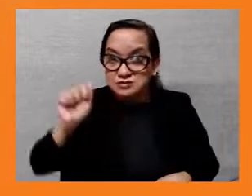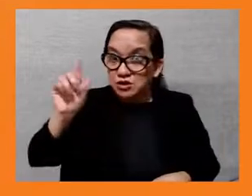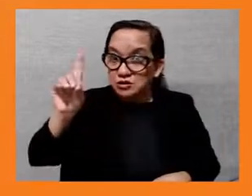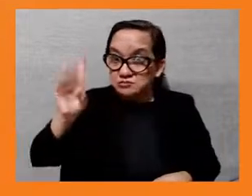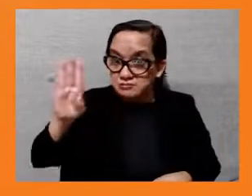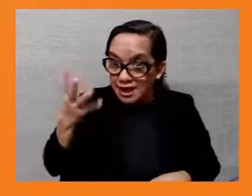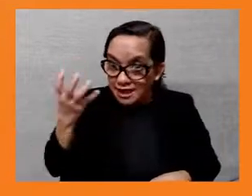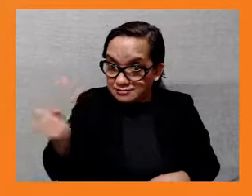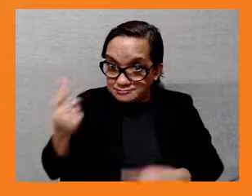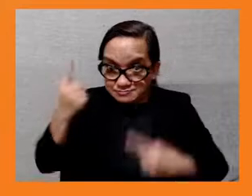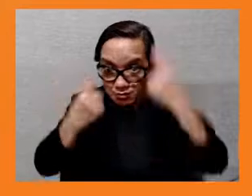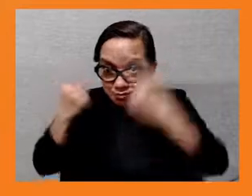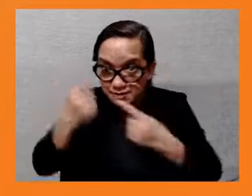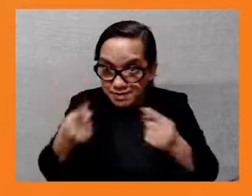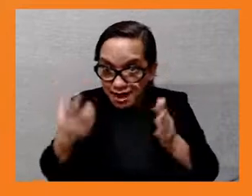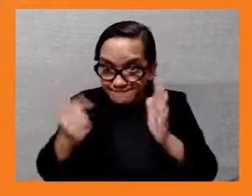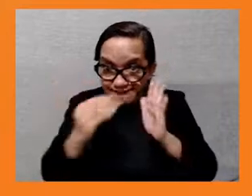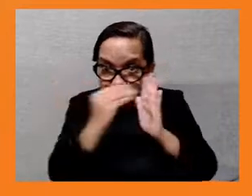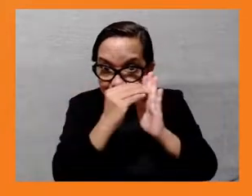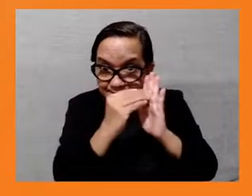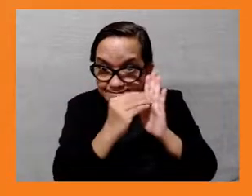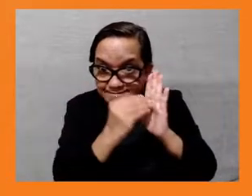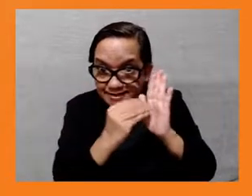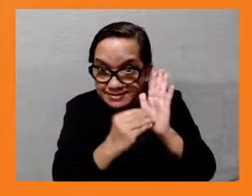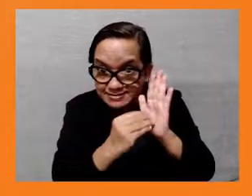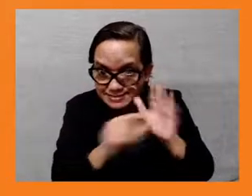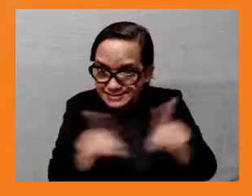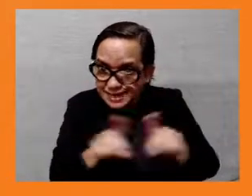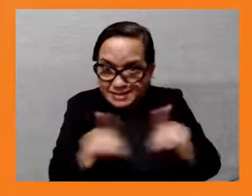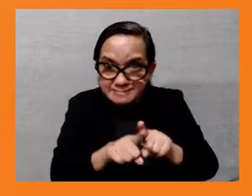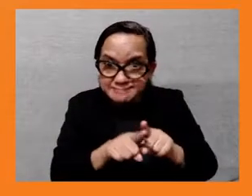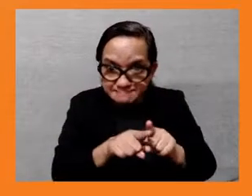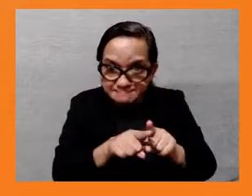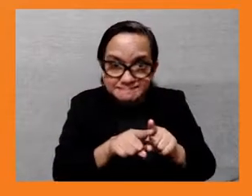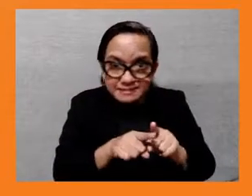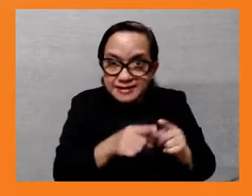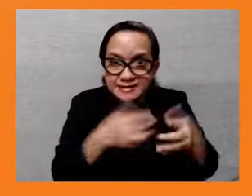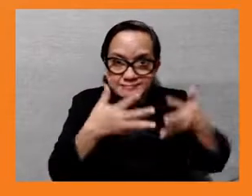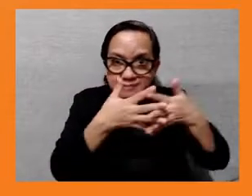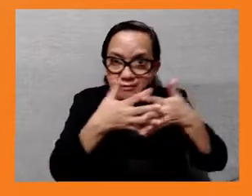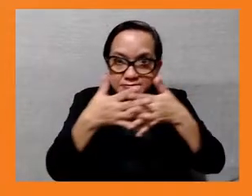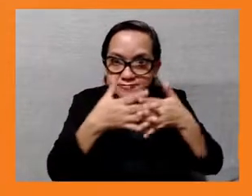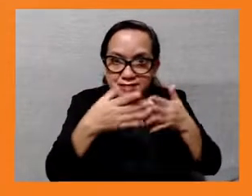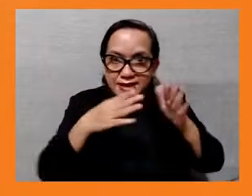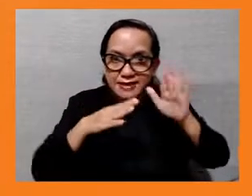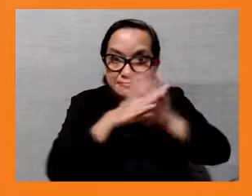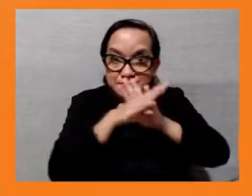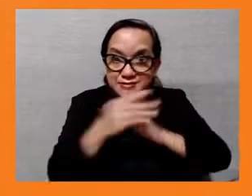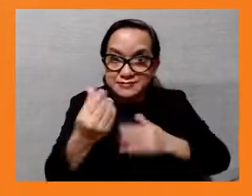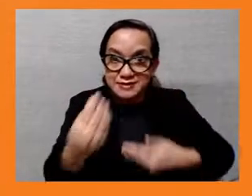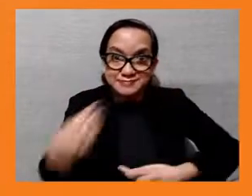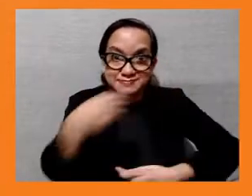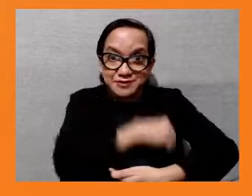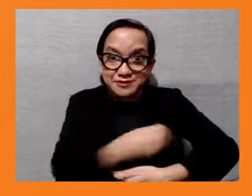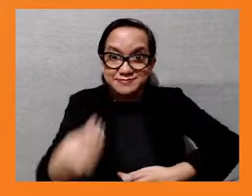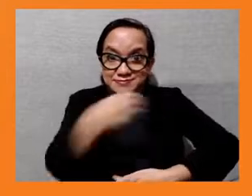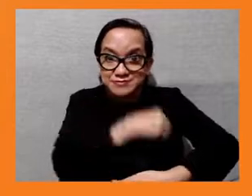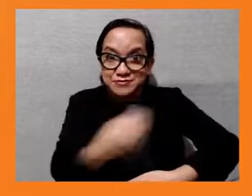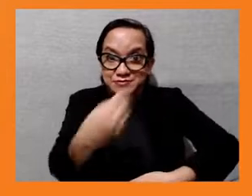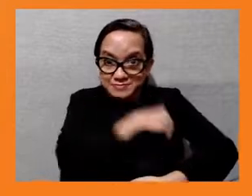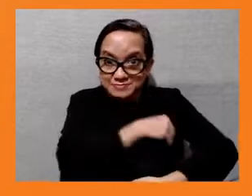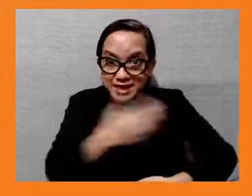others was on the gaps between the national regulations and the policy of